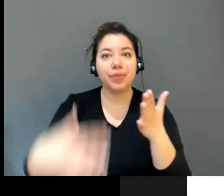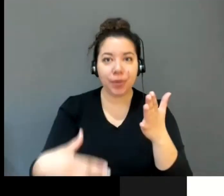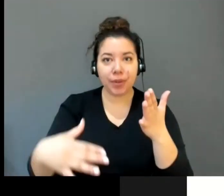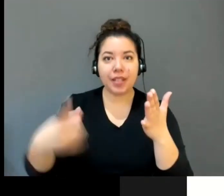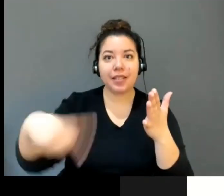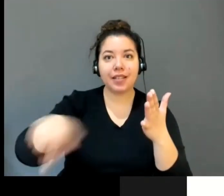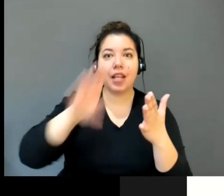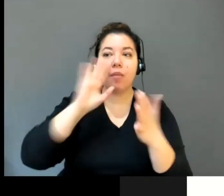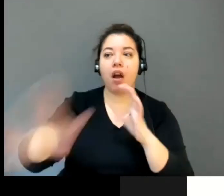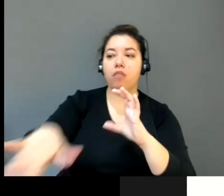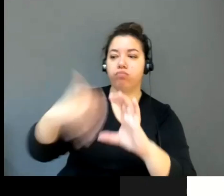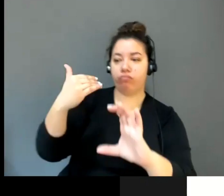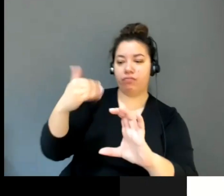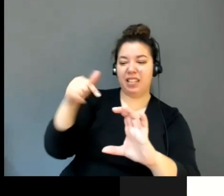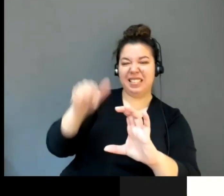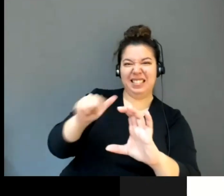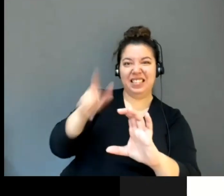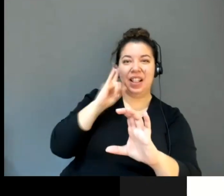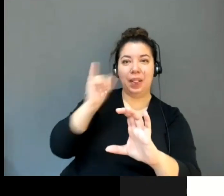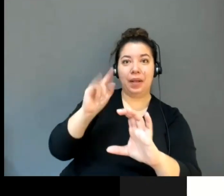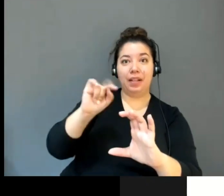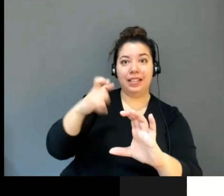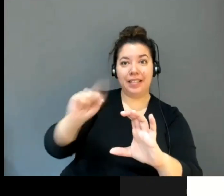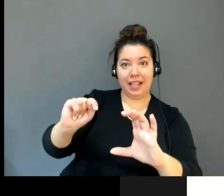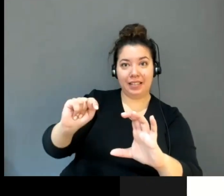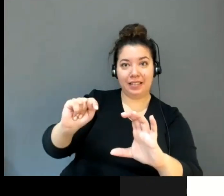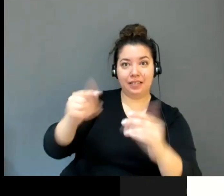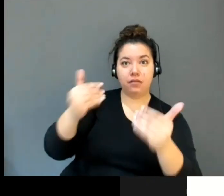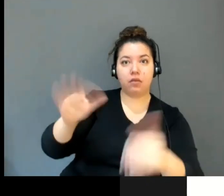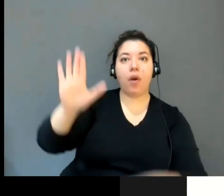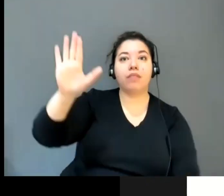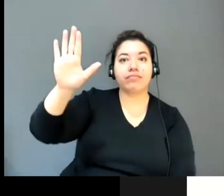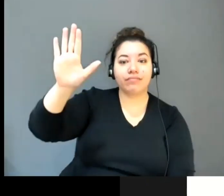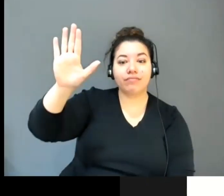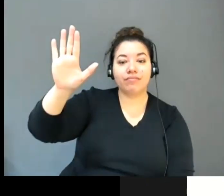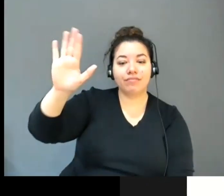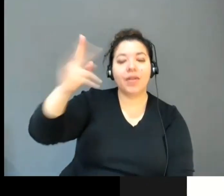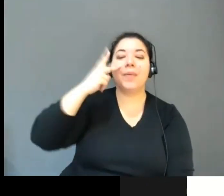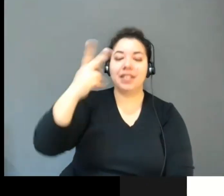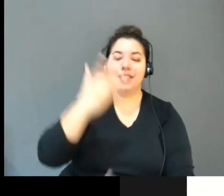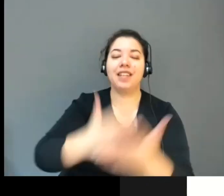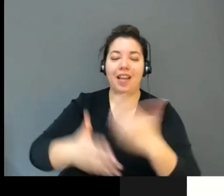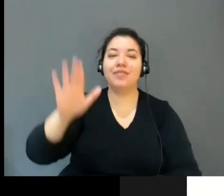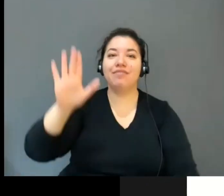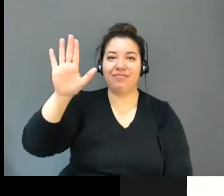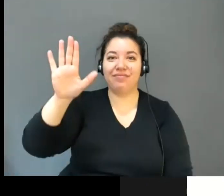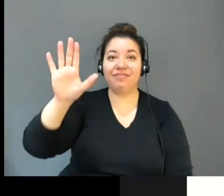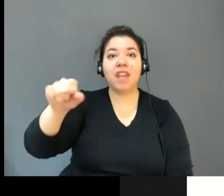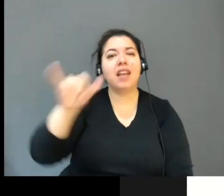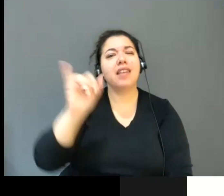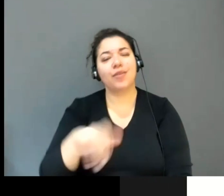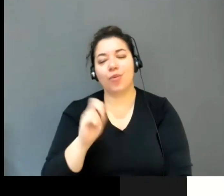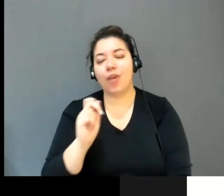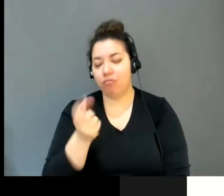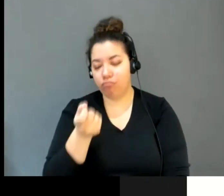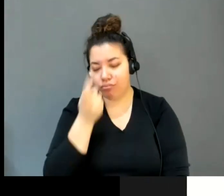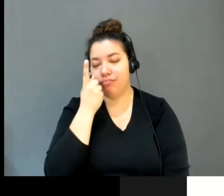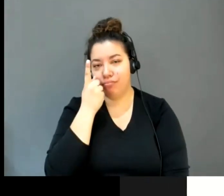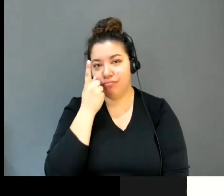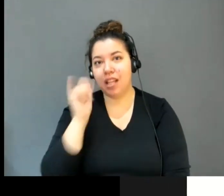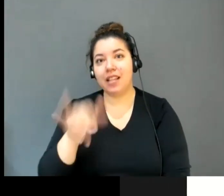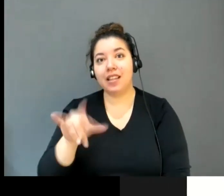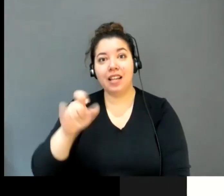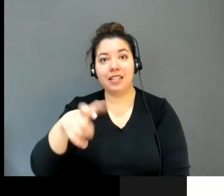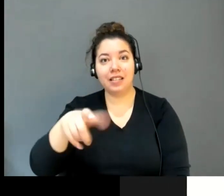text messages? Show of hands, teachers. Few hands going up. And that's okay. We take that text behavior, we